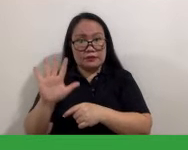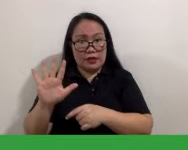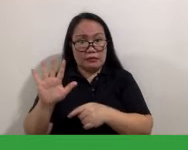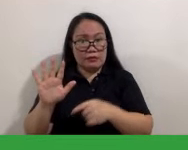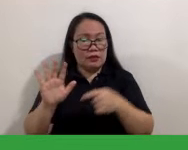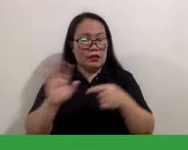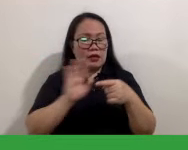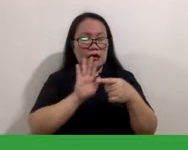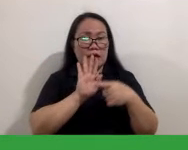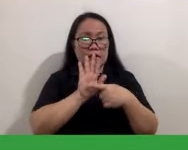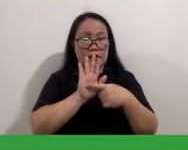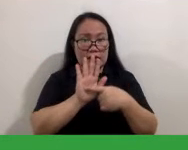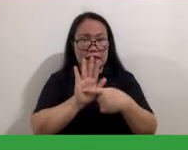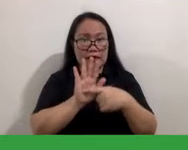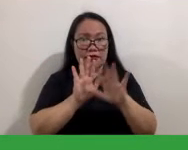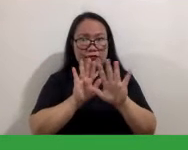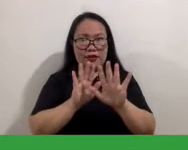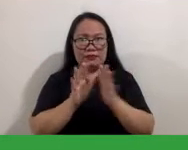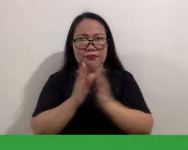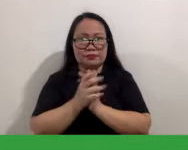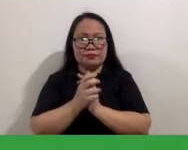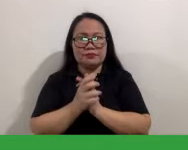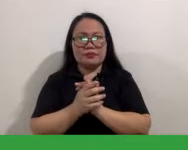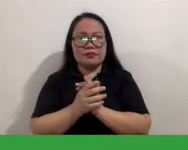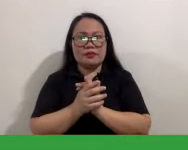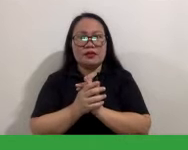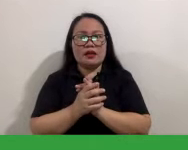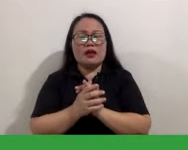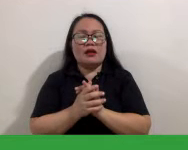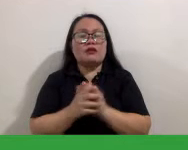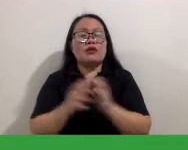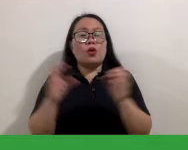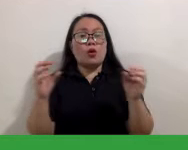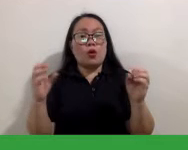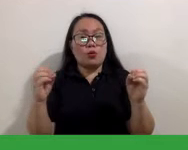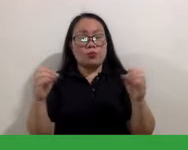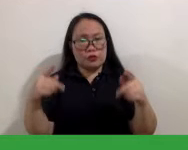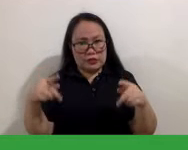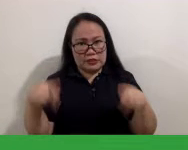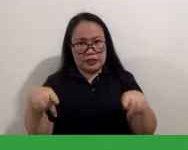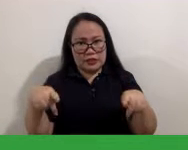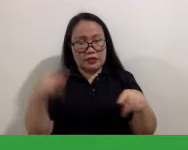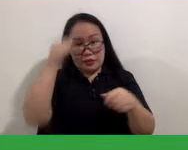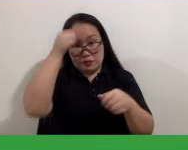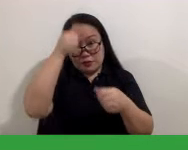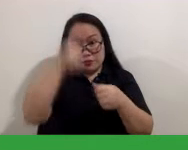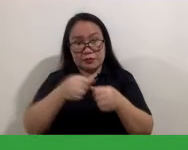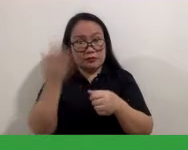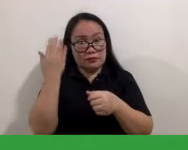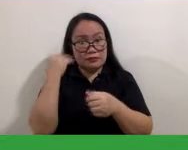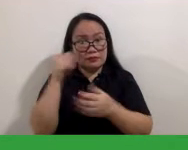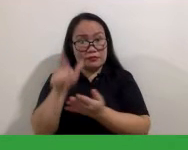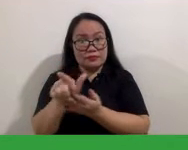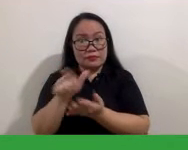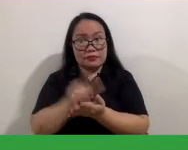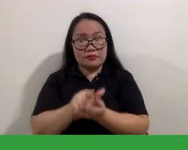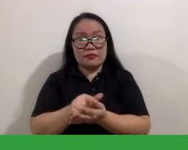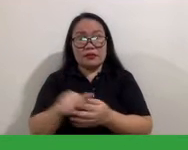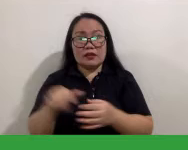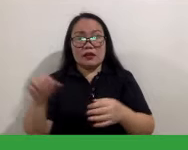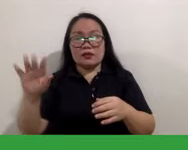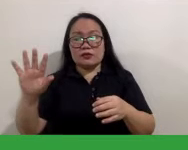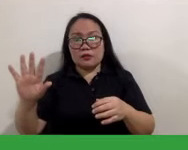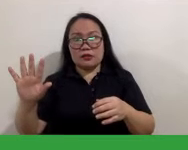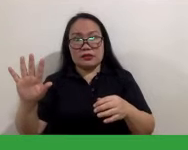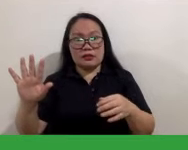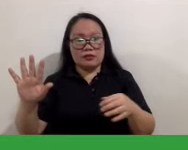yon. Okay, so pag sinabi nating additive inverse, this is the opposite. So, what do we mean by opposite?